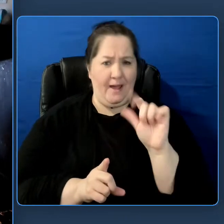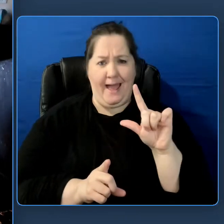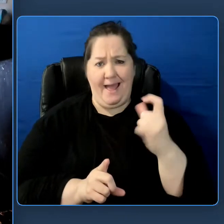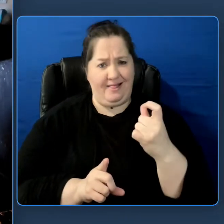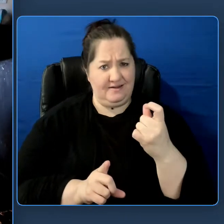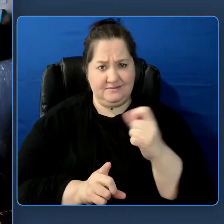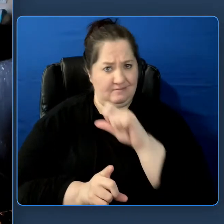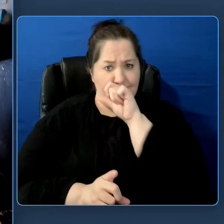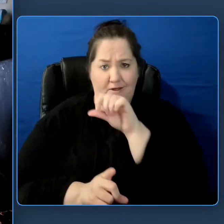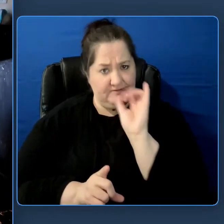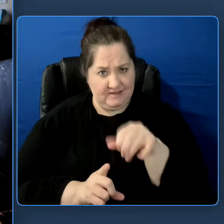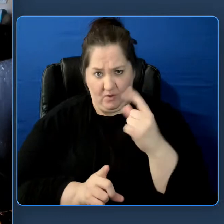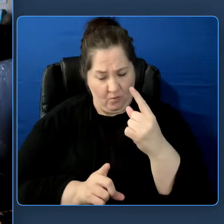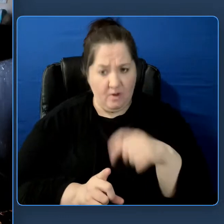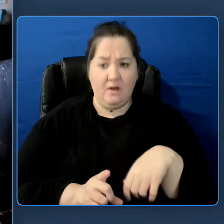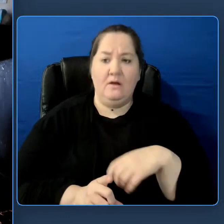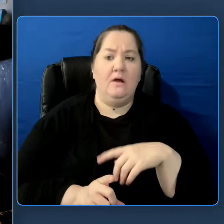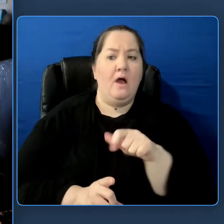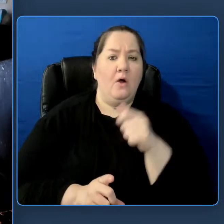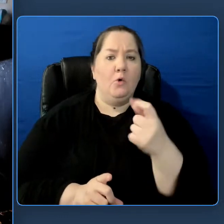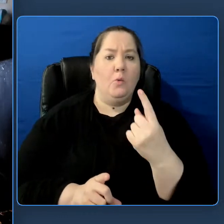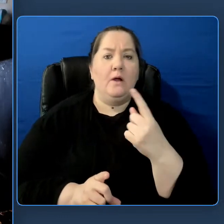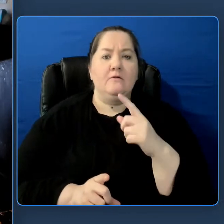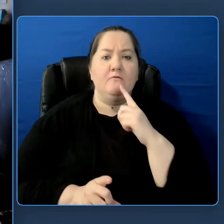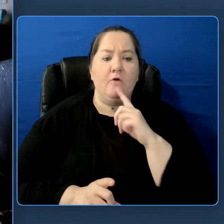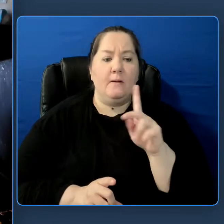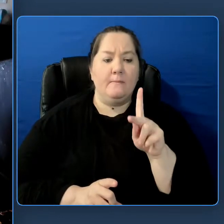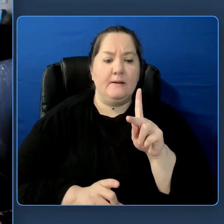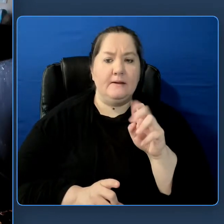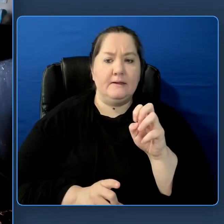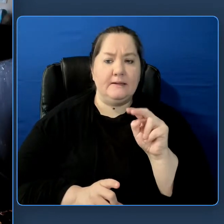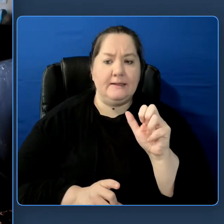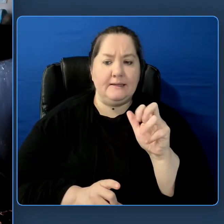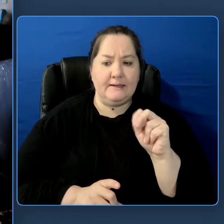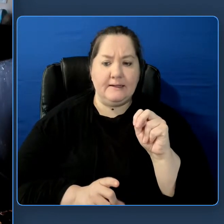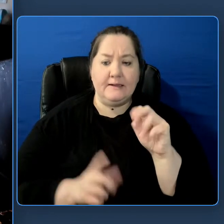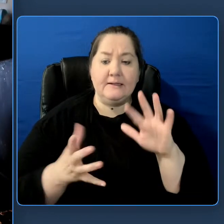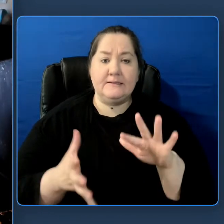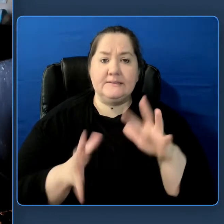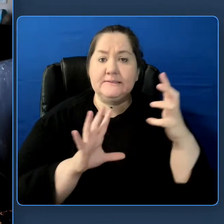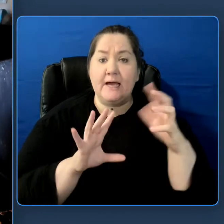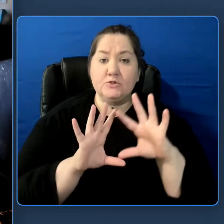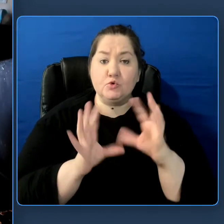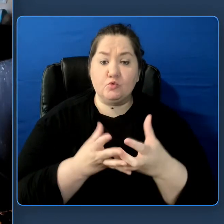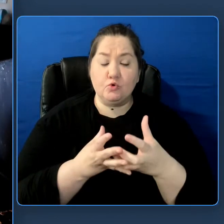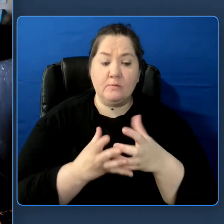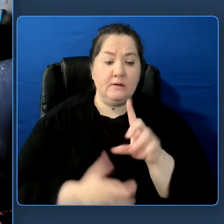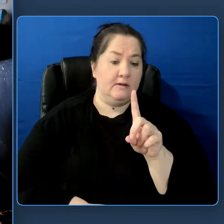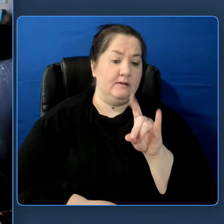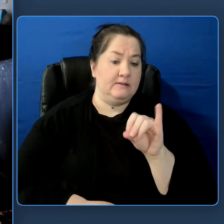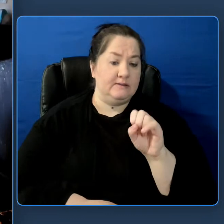used the PepLink. We have another one from Keenan, which is the disaster group. So if you go to